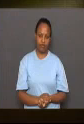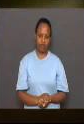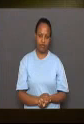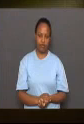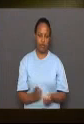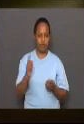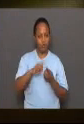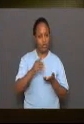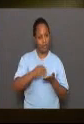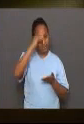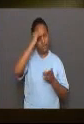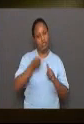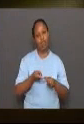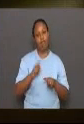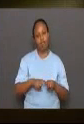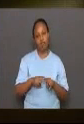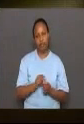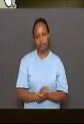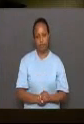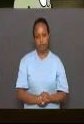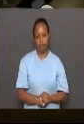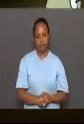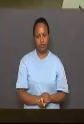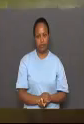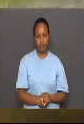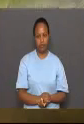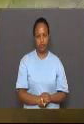Let's get back to our lesson.